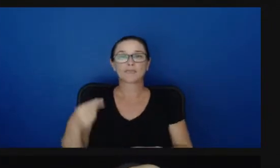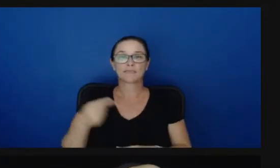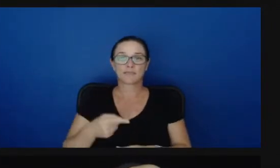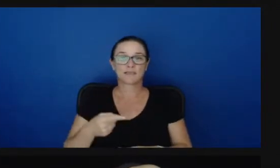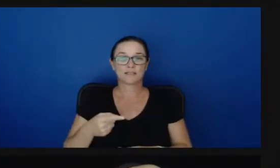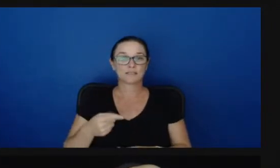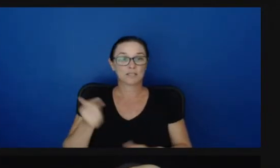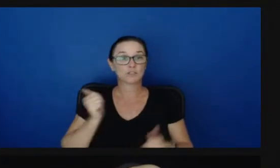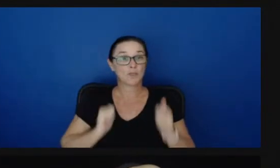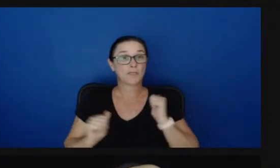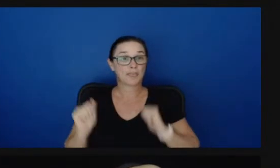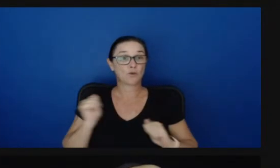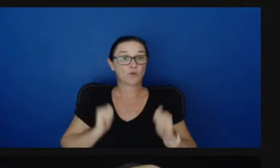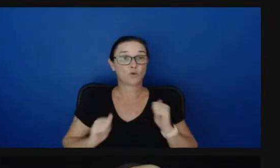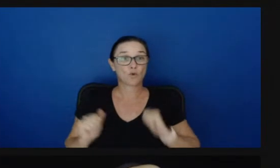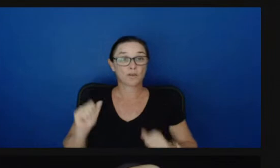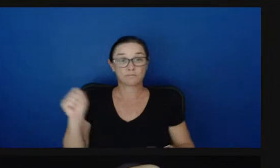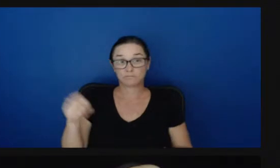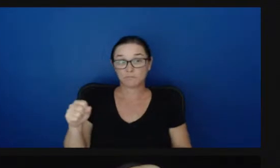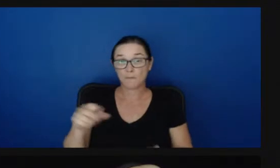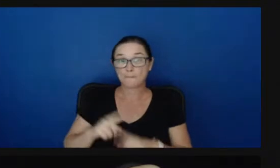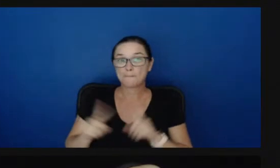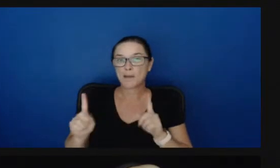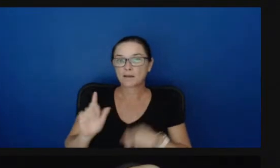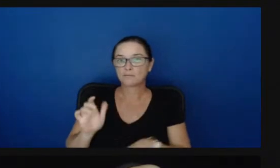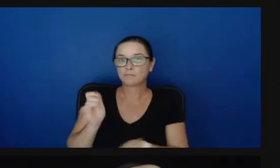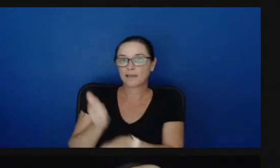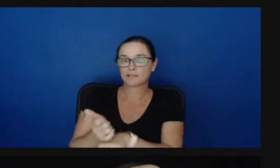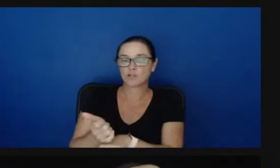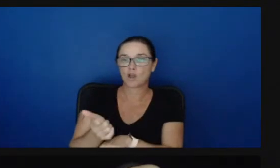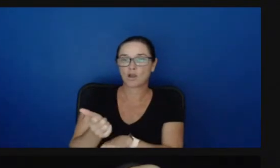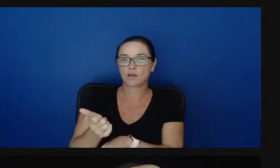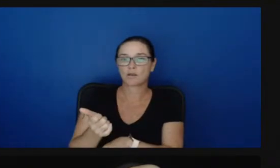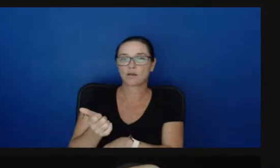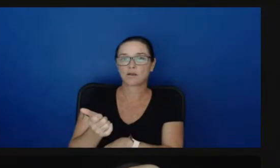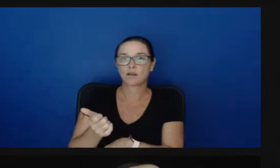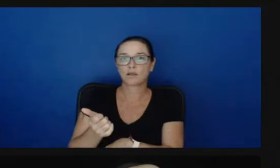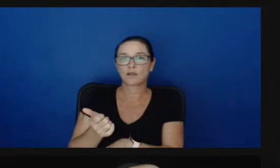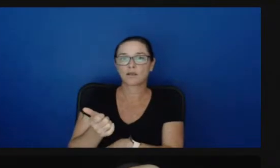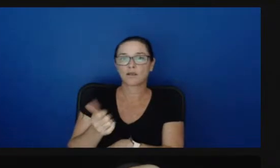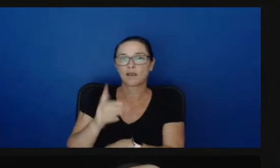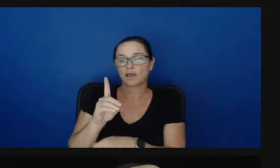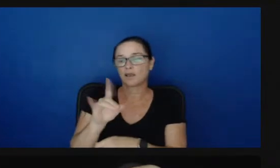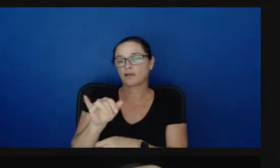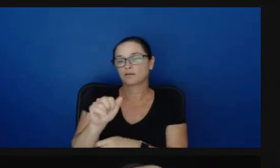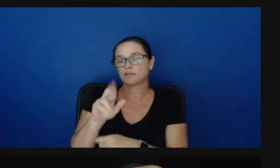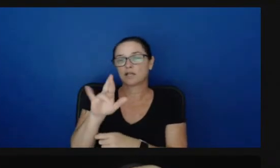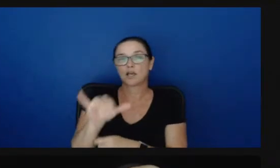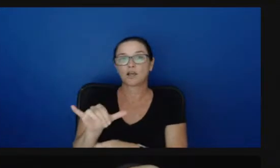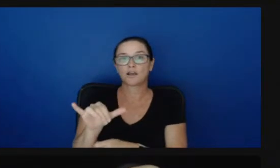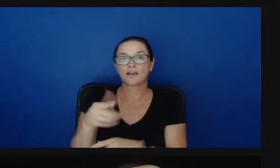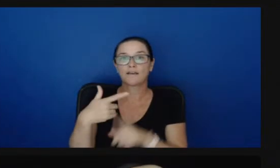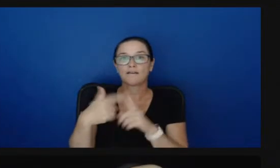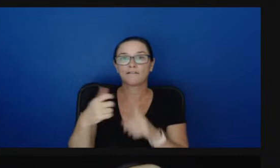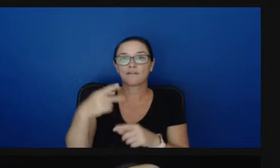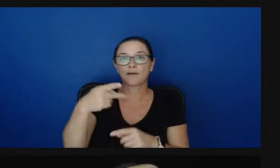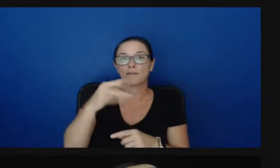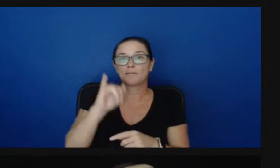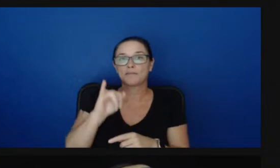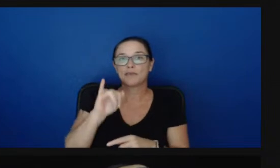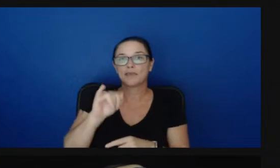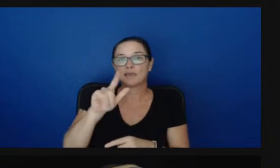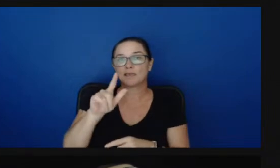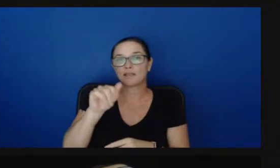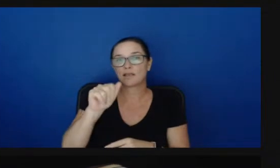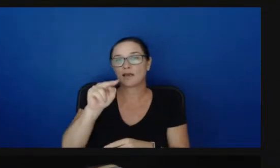theatrical performance, but this is based on the diary of Nani Pi'ilani Jones,